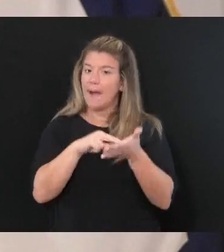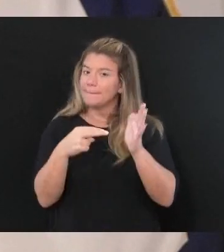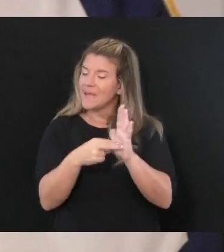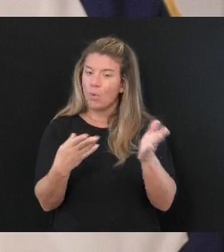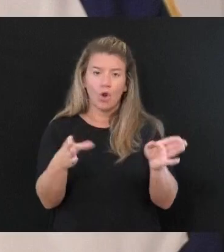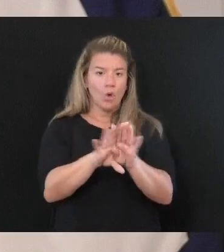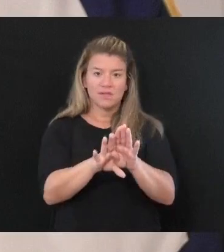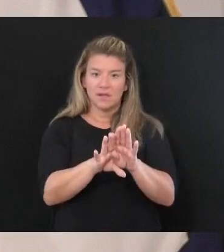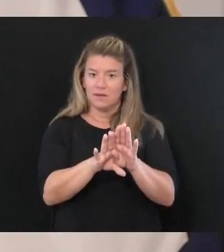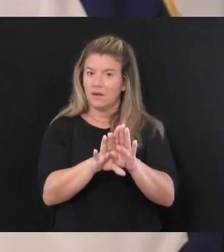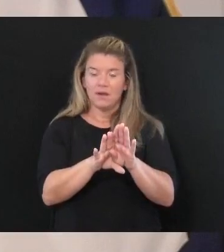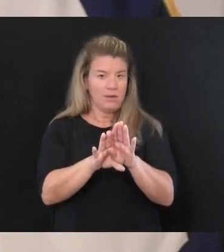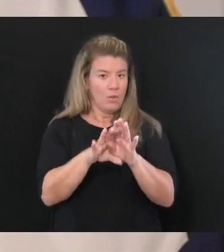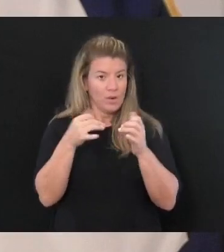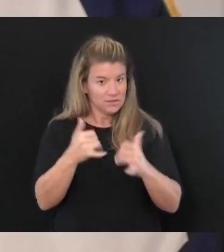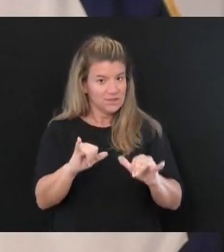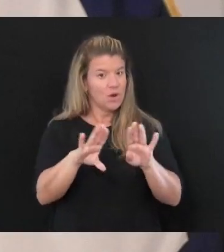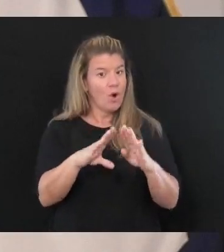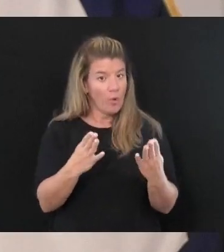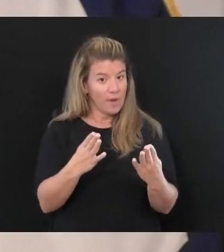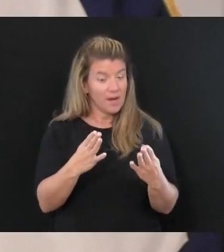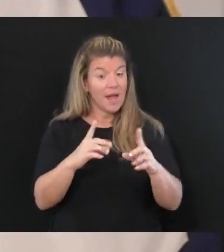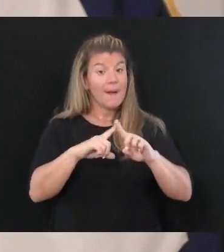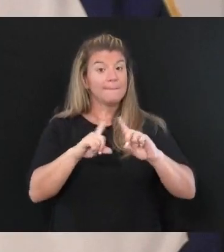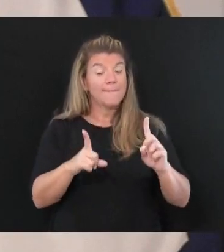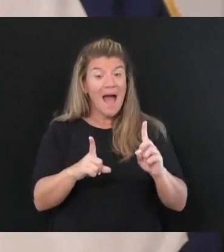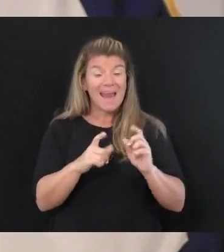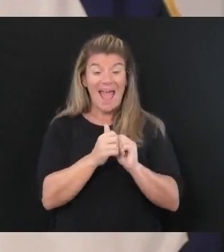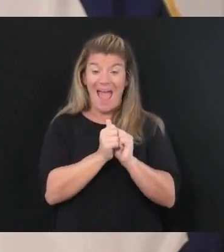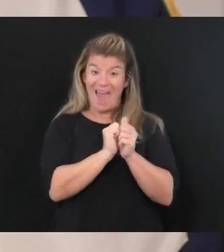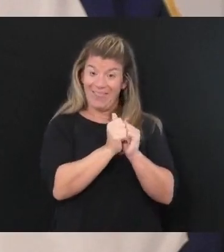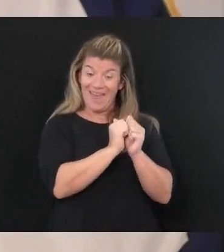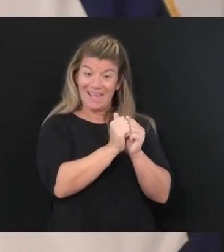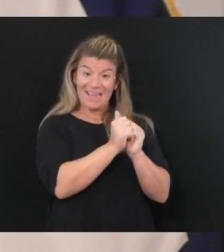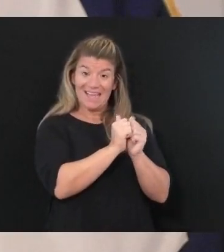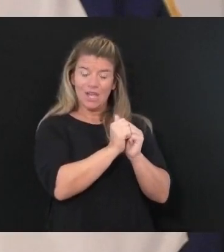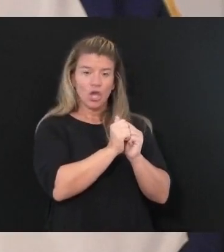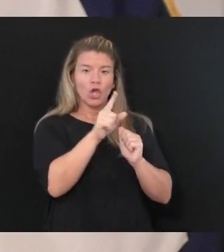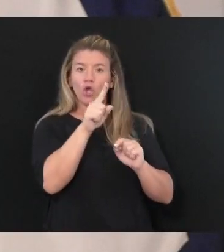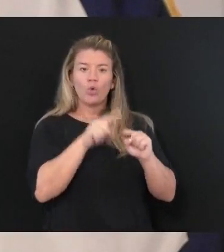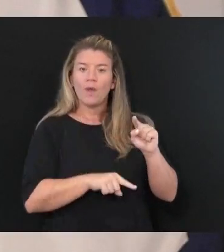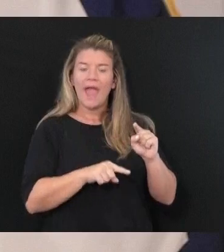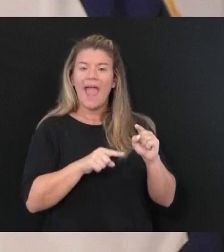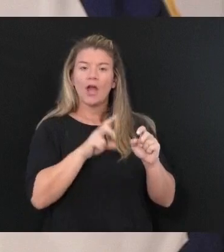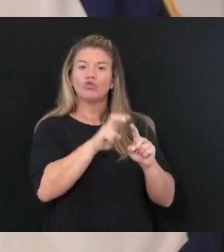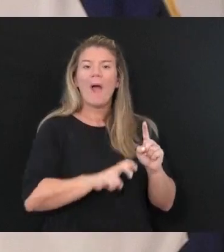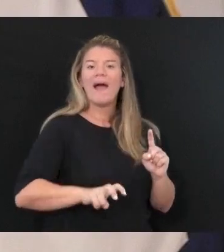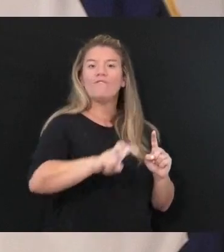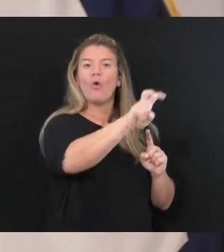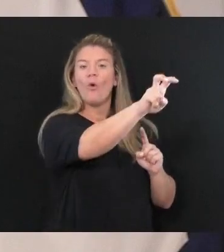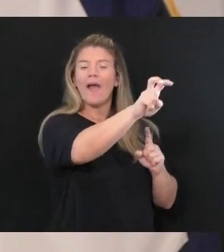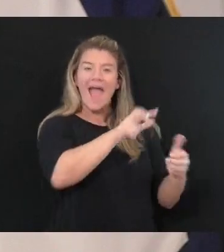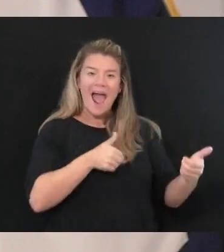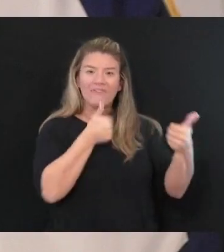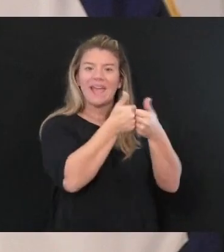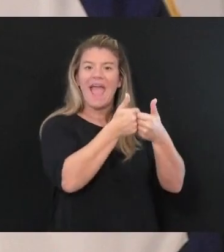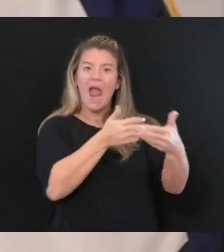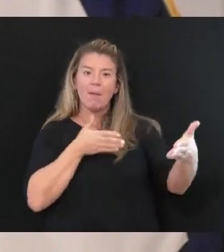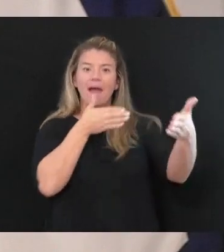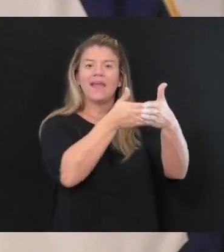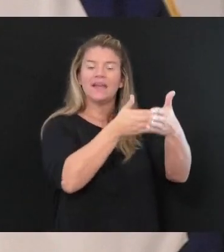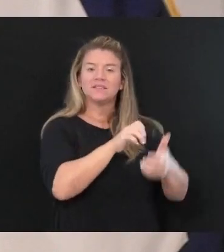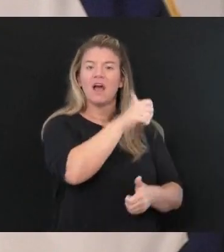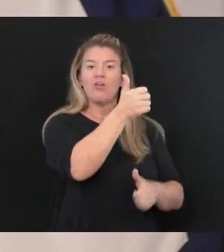for anyone. But athletically, you will absolutely not be able to travel and play in